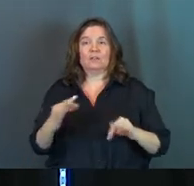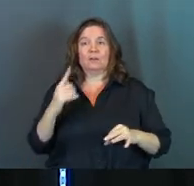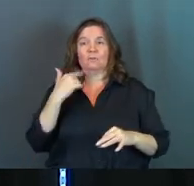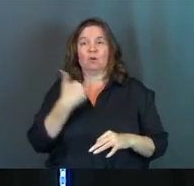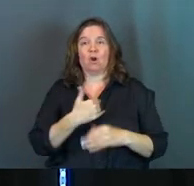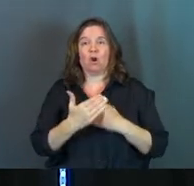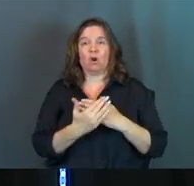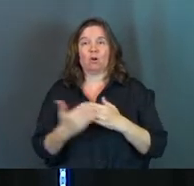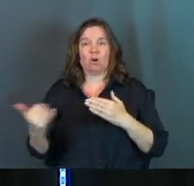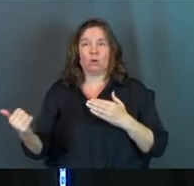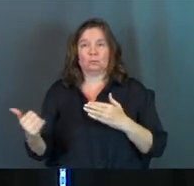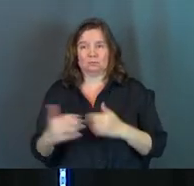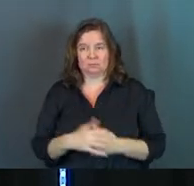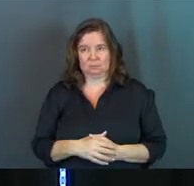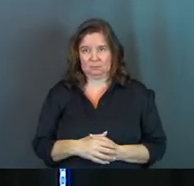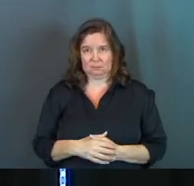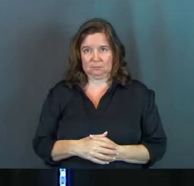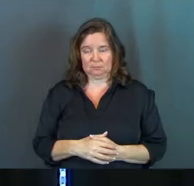the real stuff, okay? This is real good.